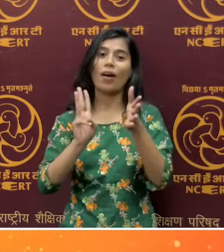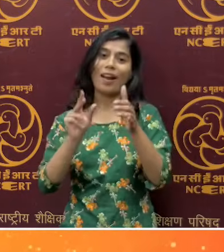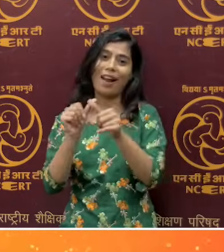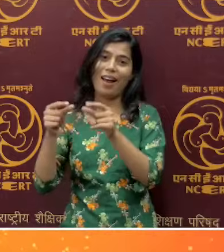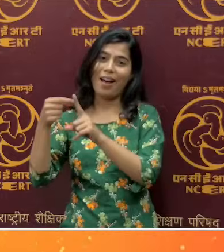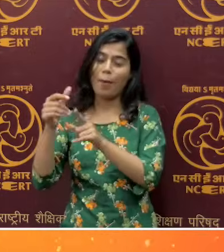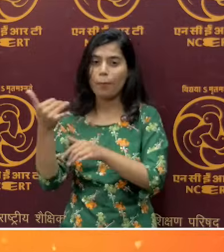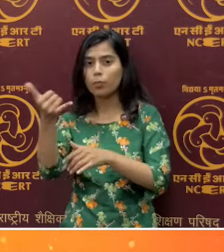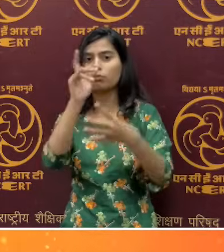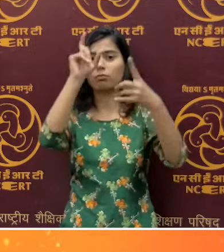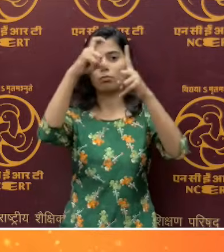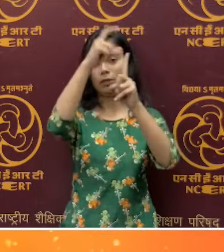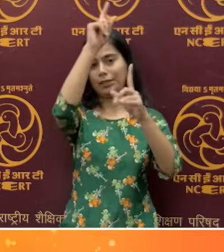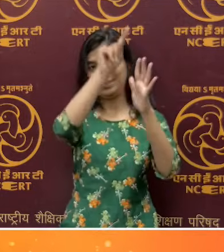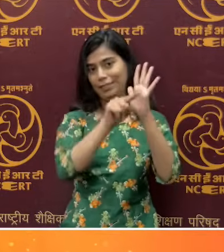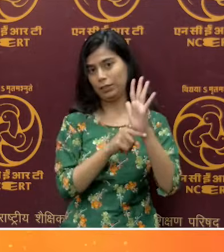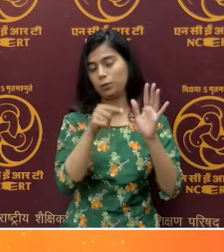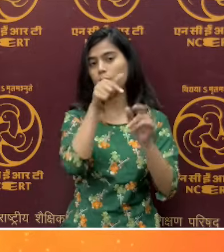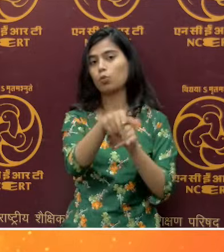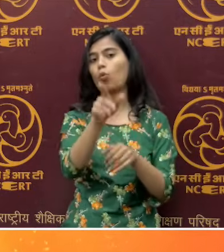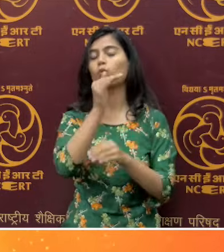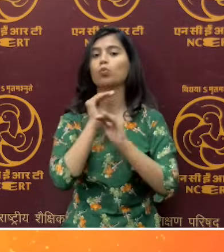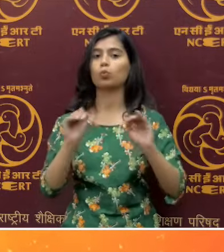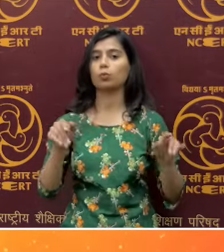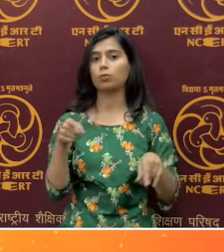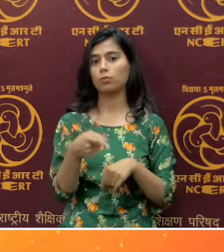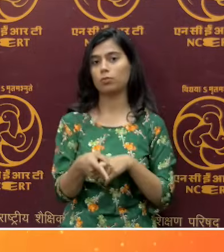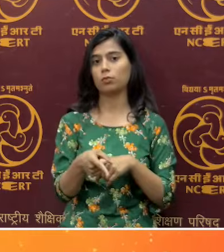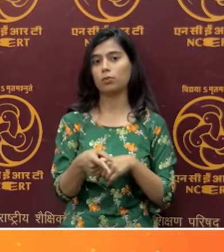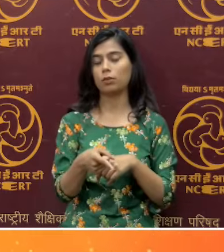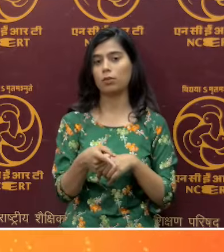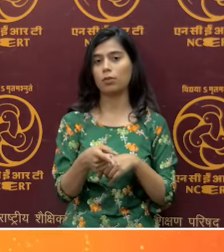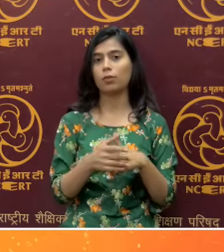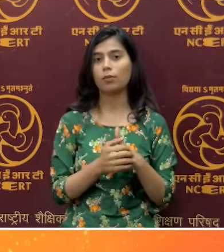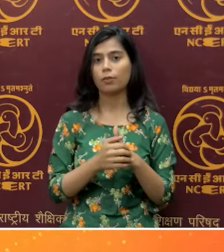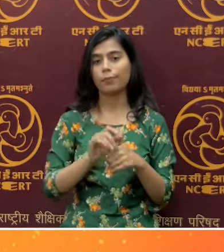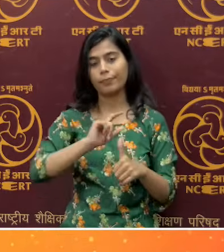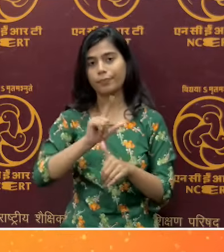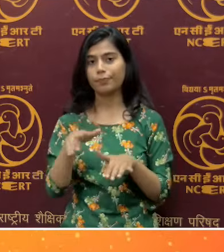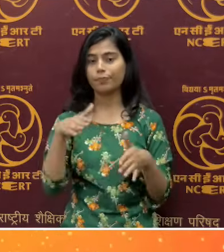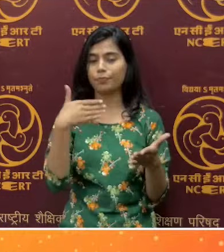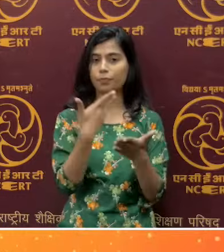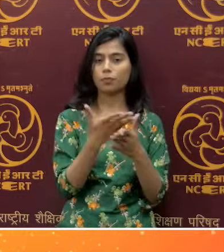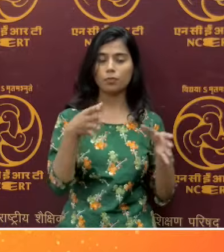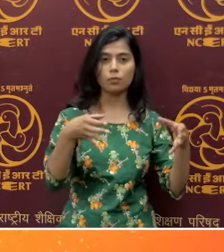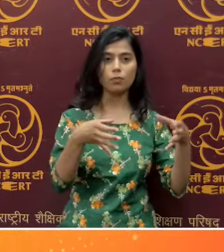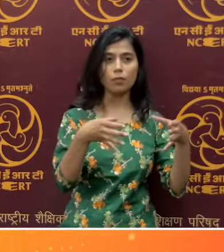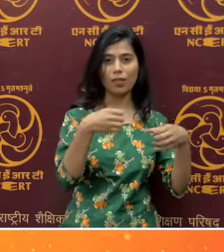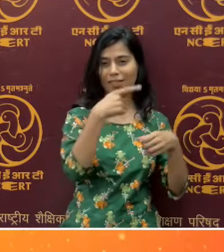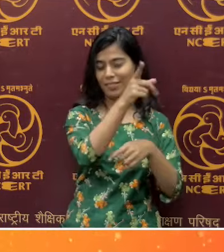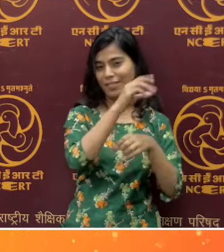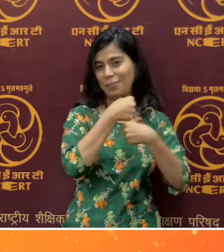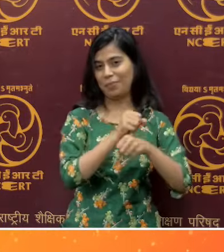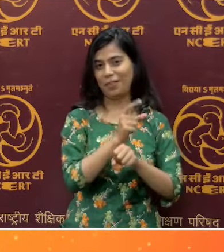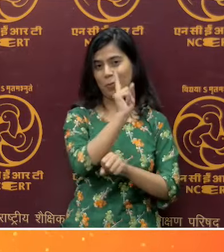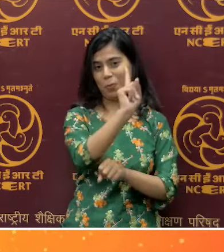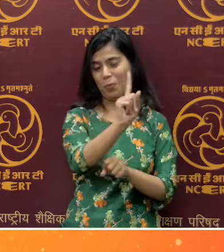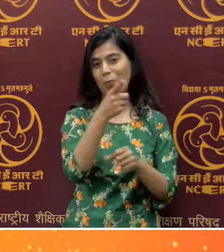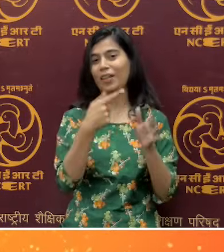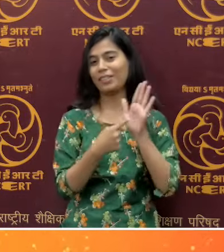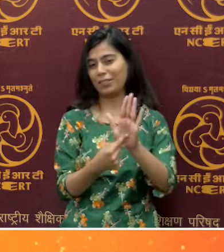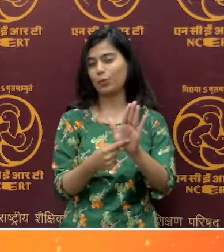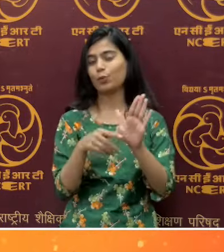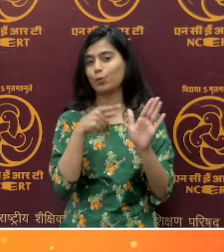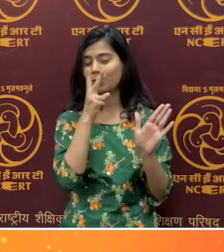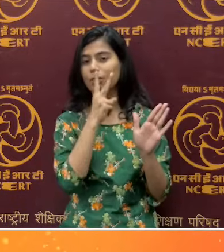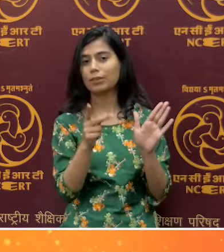enter the details of the student, and then after entering the detail, you can upload. So I have already created one sample data. So